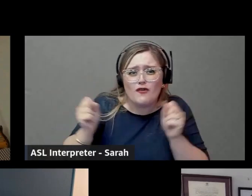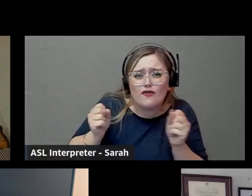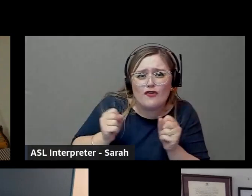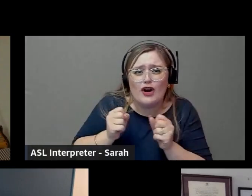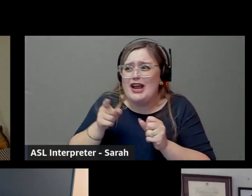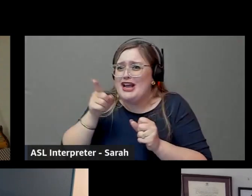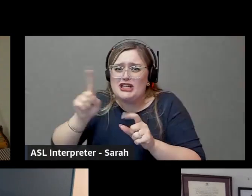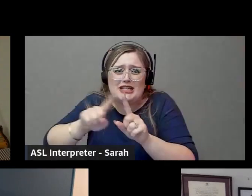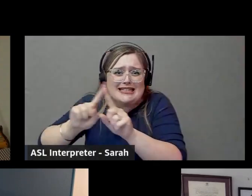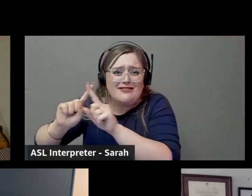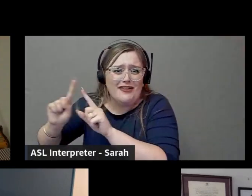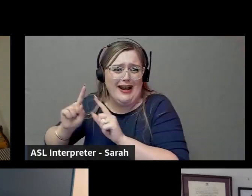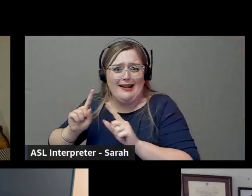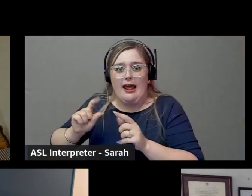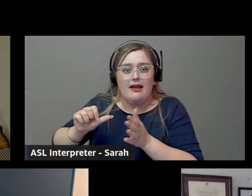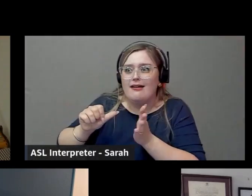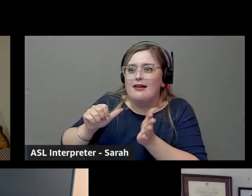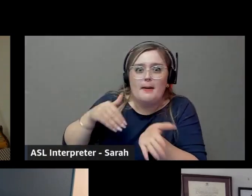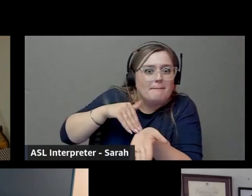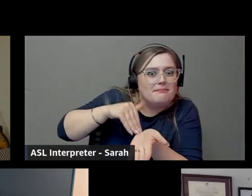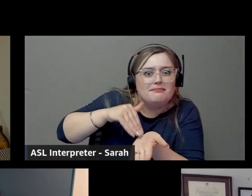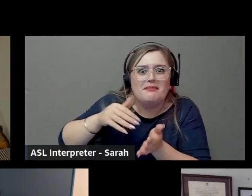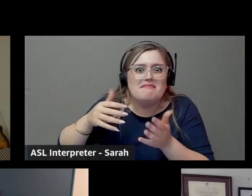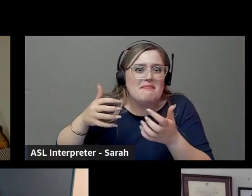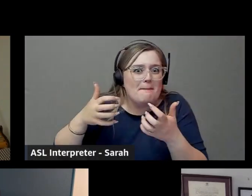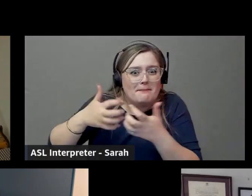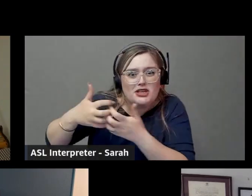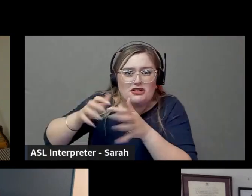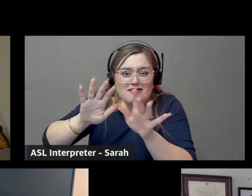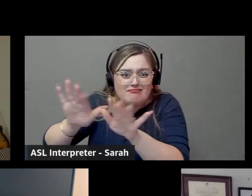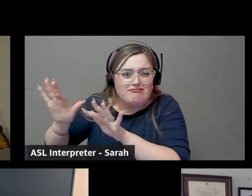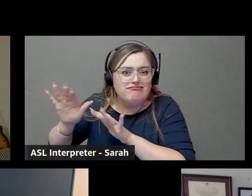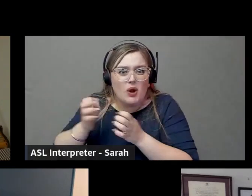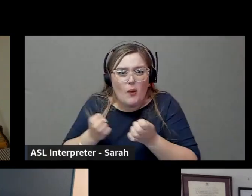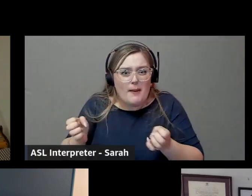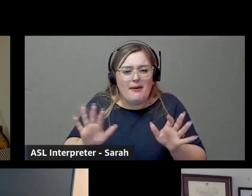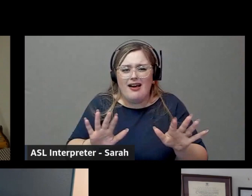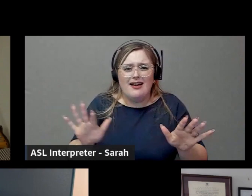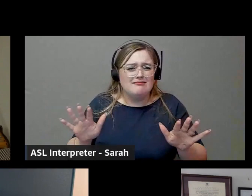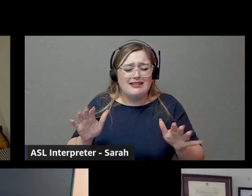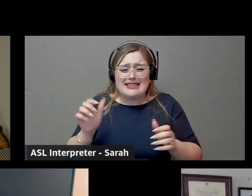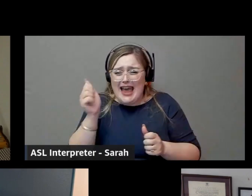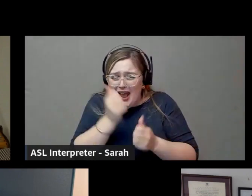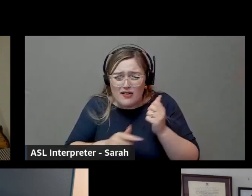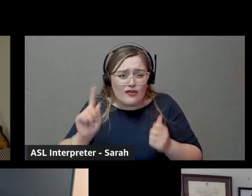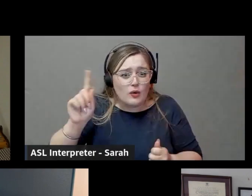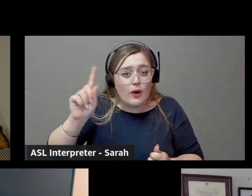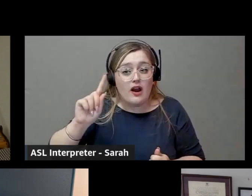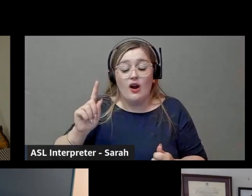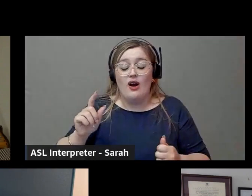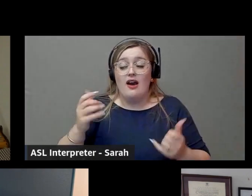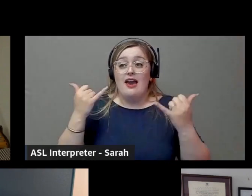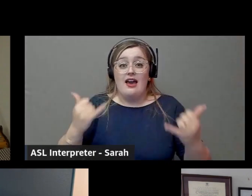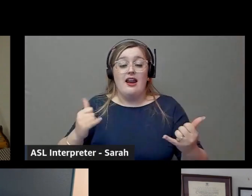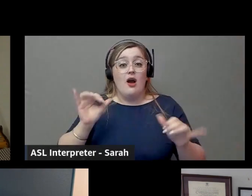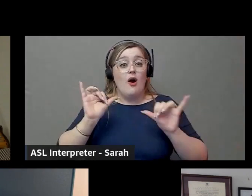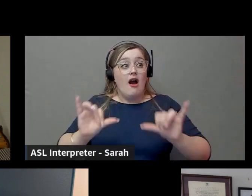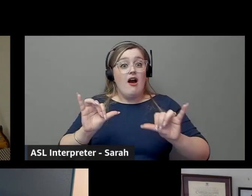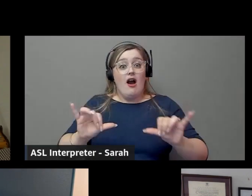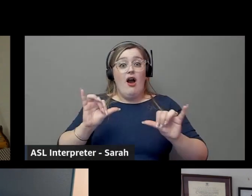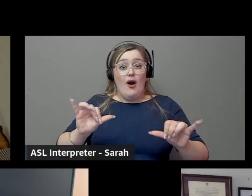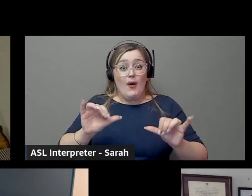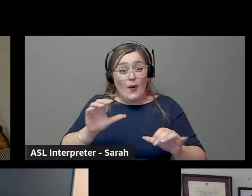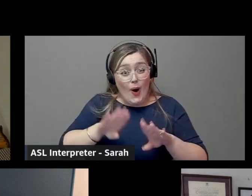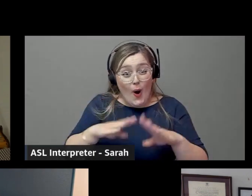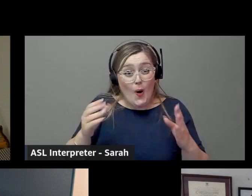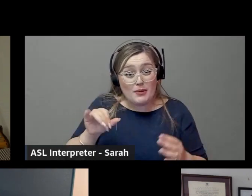And suddenly there's this huge recognition that open source is everywhere and it's important, and we need